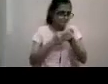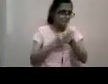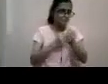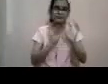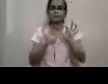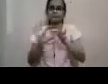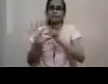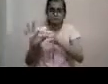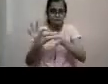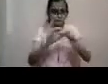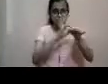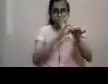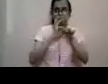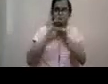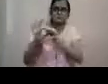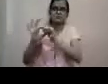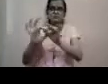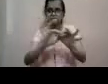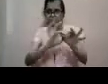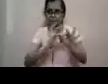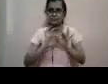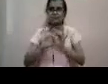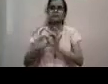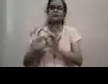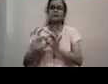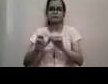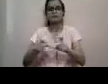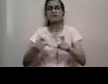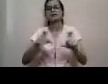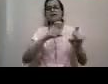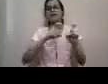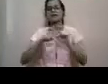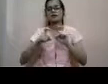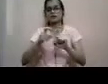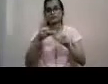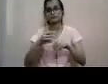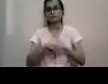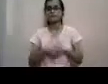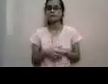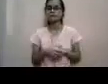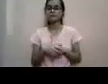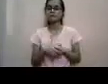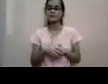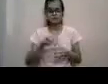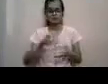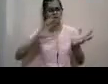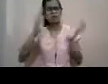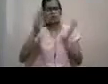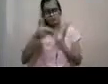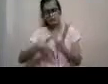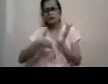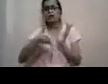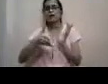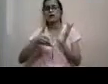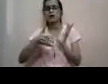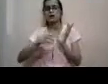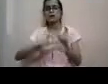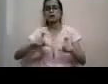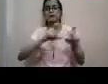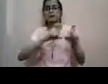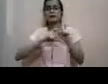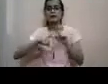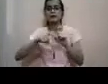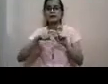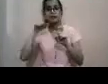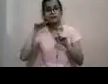of care necessitates respect for the cared for. In this way, care itself is the